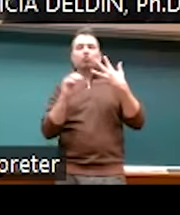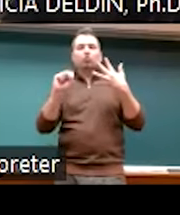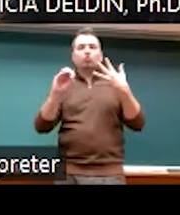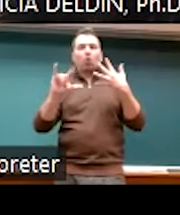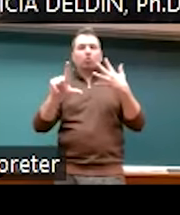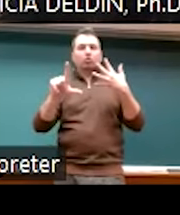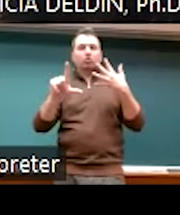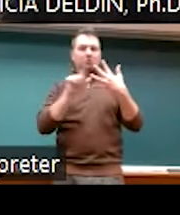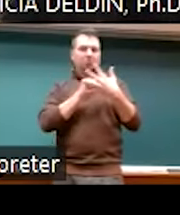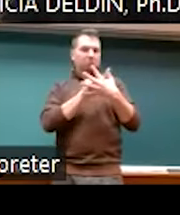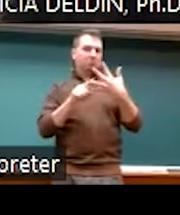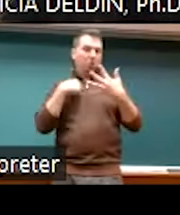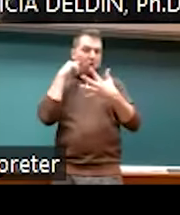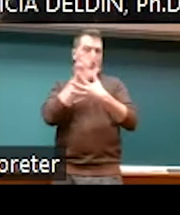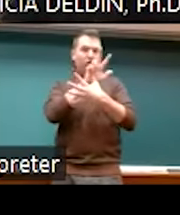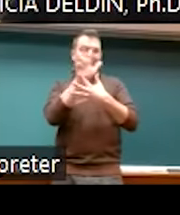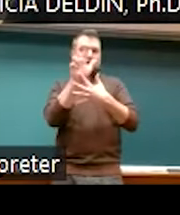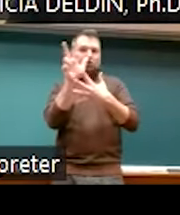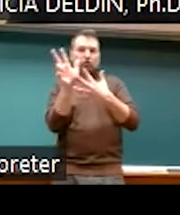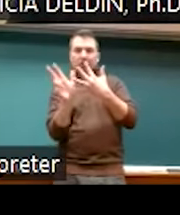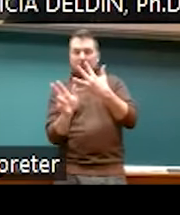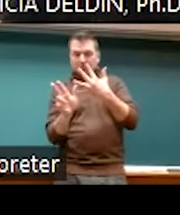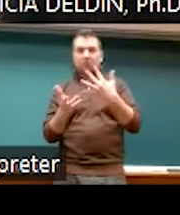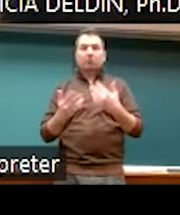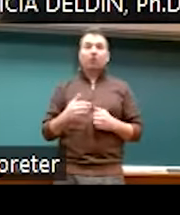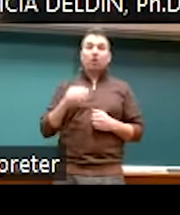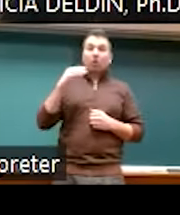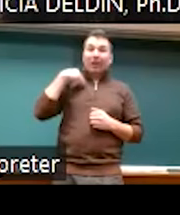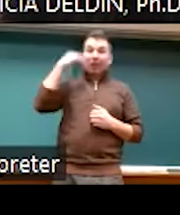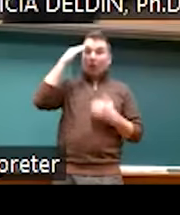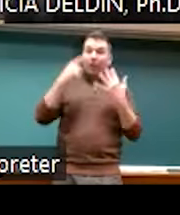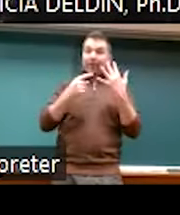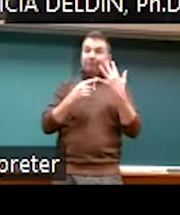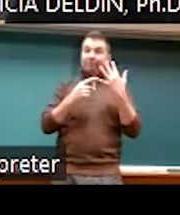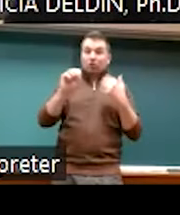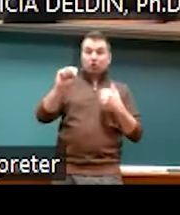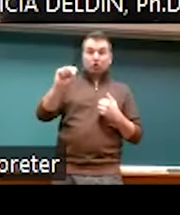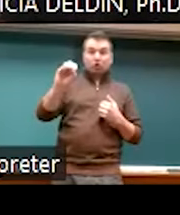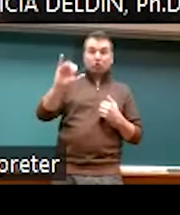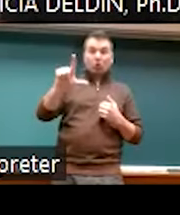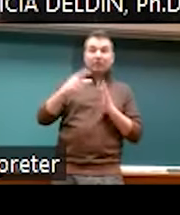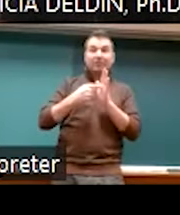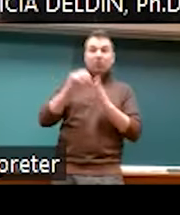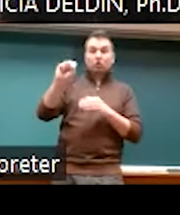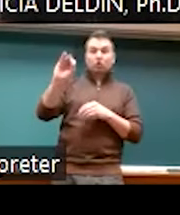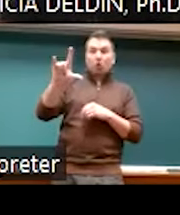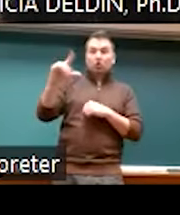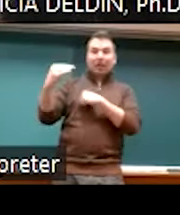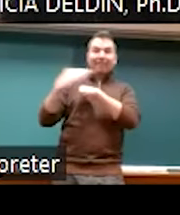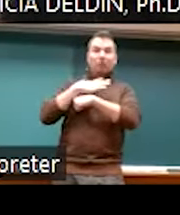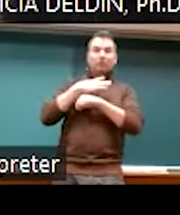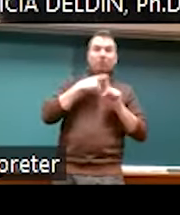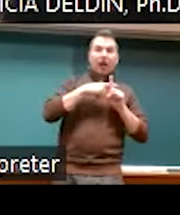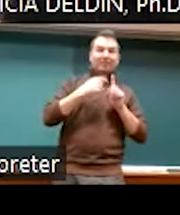of course, you know, we all know that social relationships both prevent and ameliorate and improve mental illness. But do you